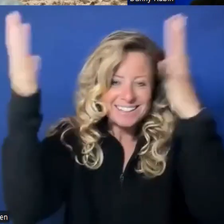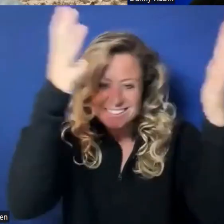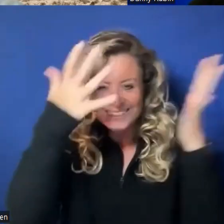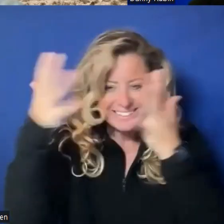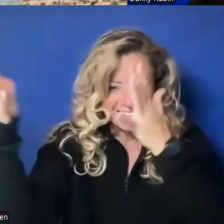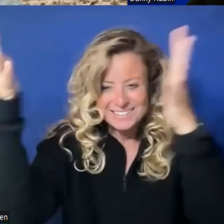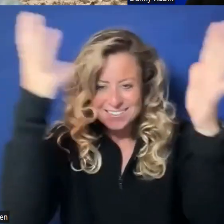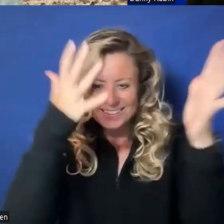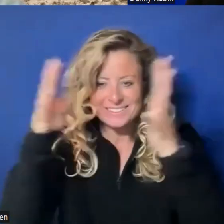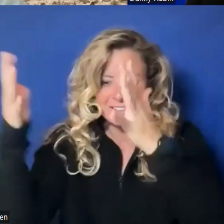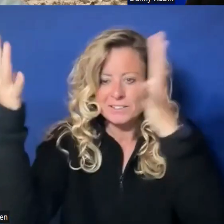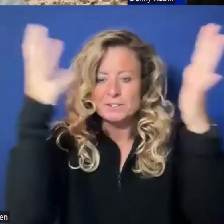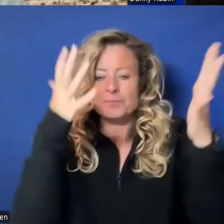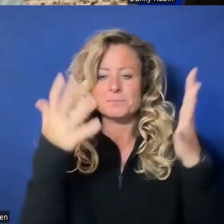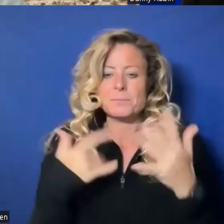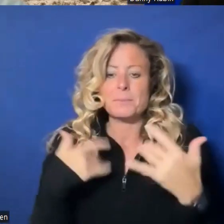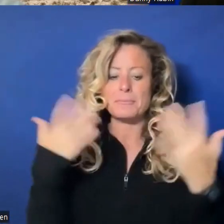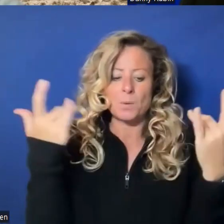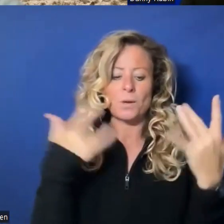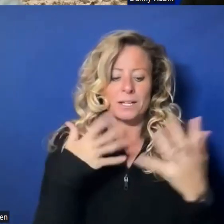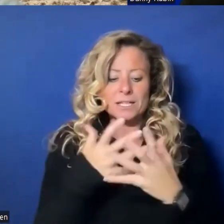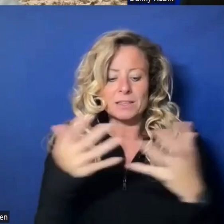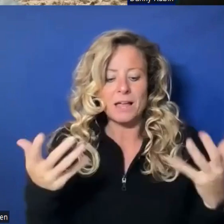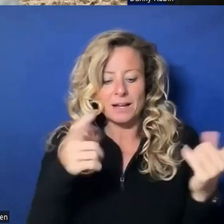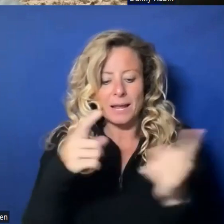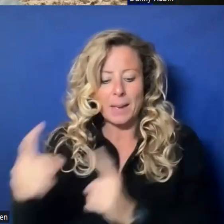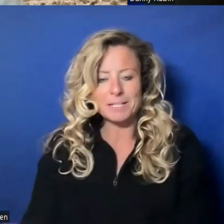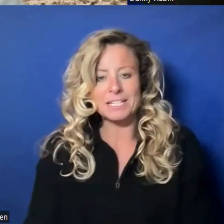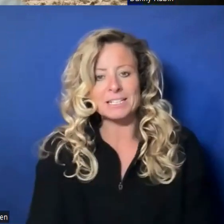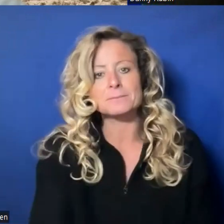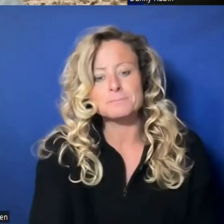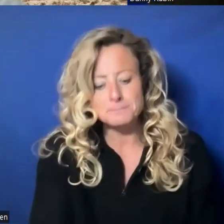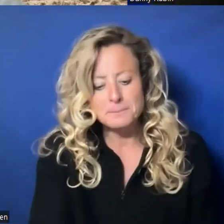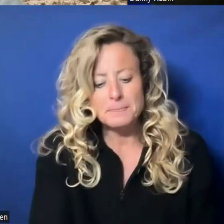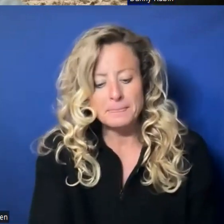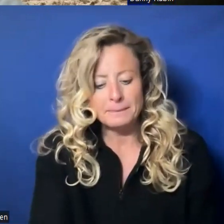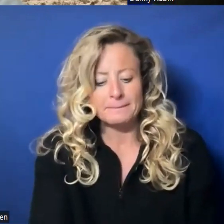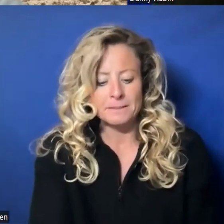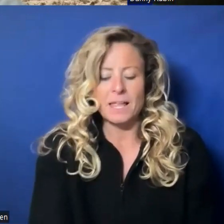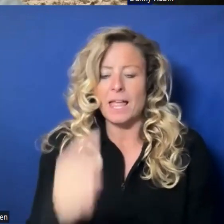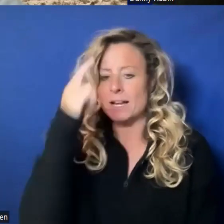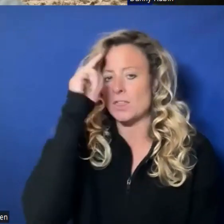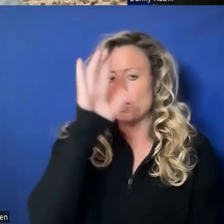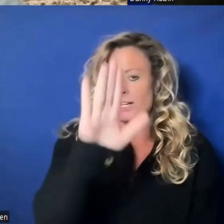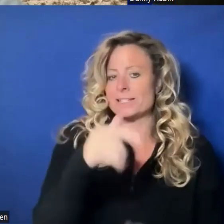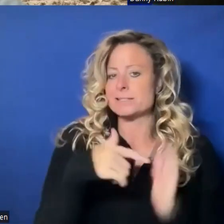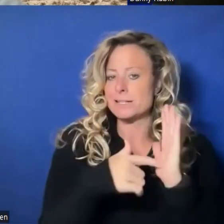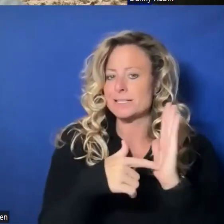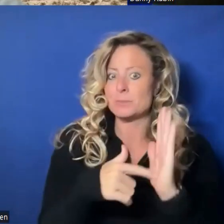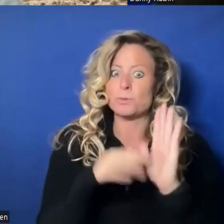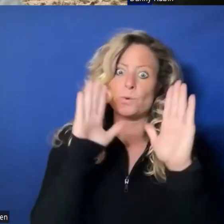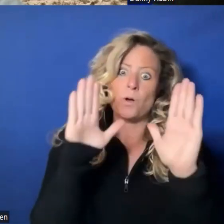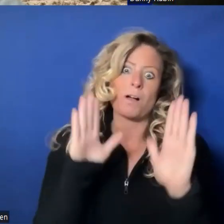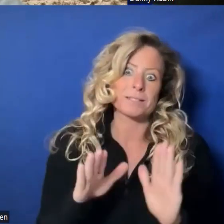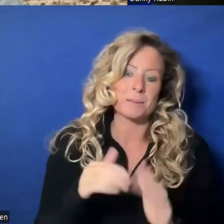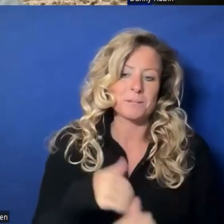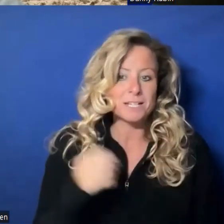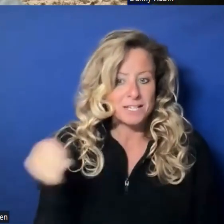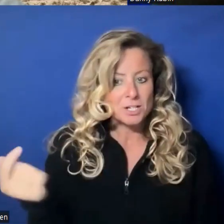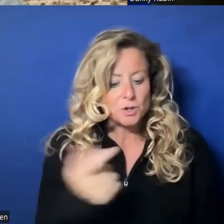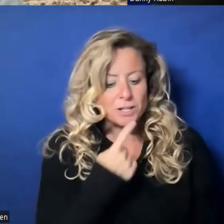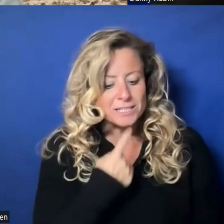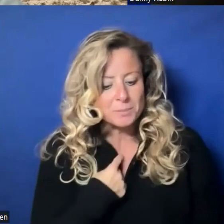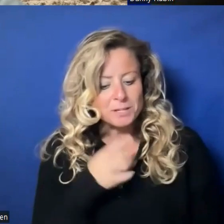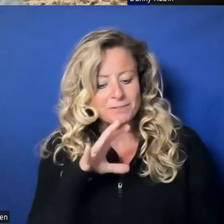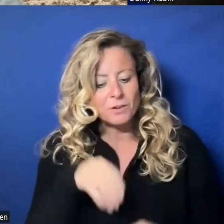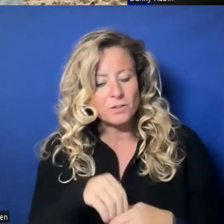time? Because he's got a lot going on, and I thought his examples were so good. Can you tell me in the